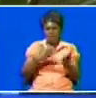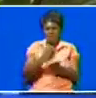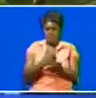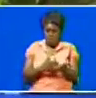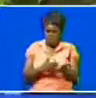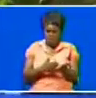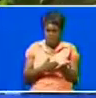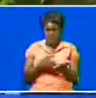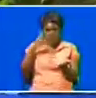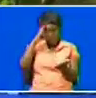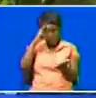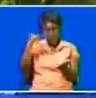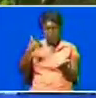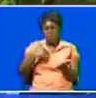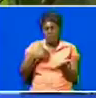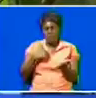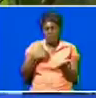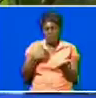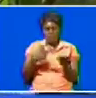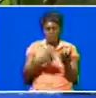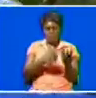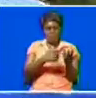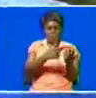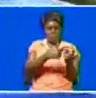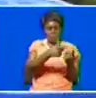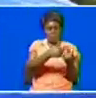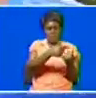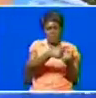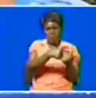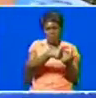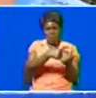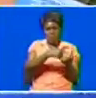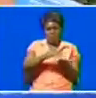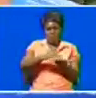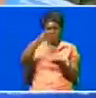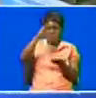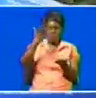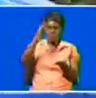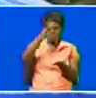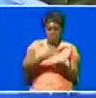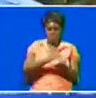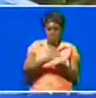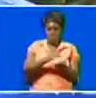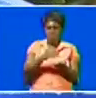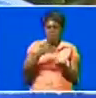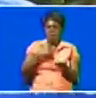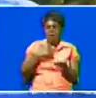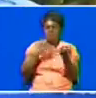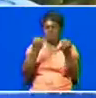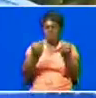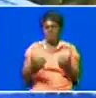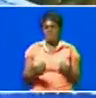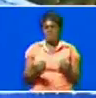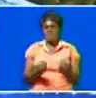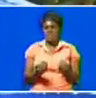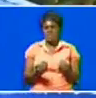any reason whatsoever where figures were going to escalate either upwards or downwards, then there was going to be a need